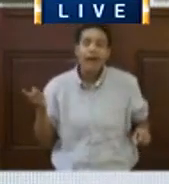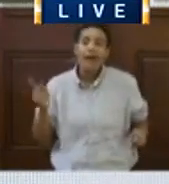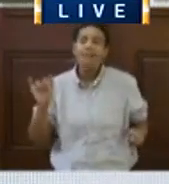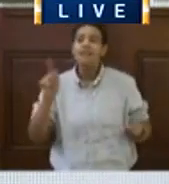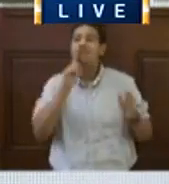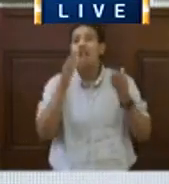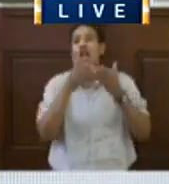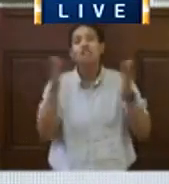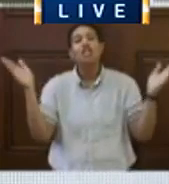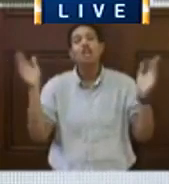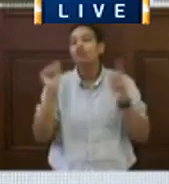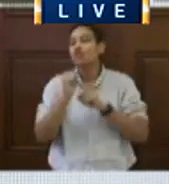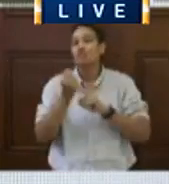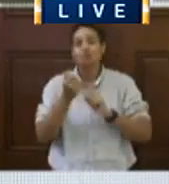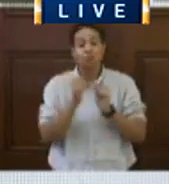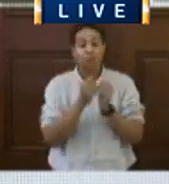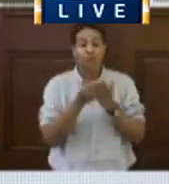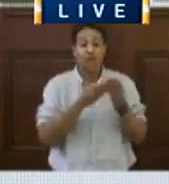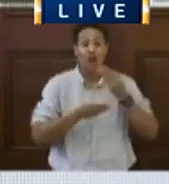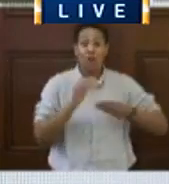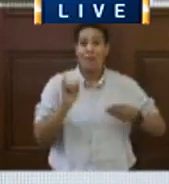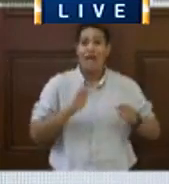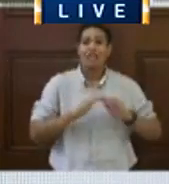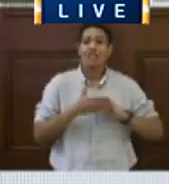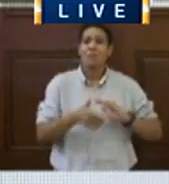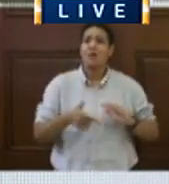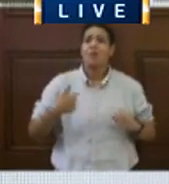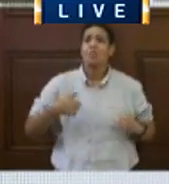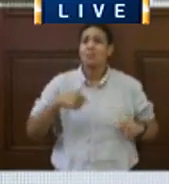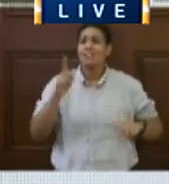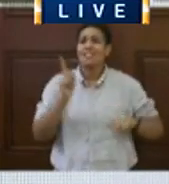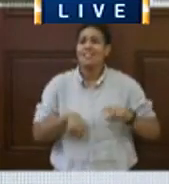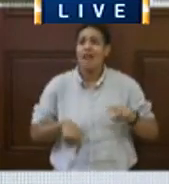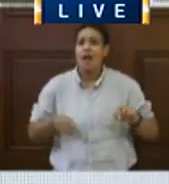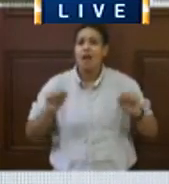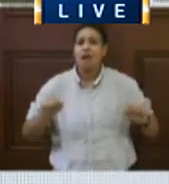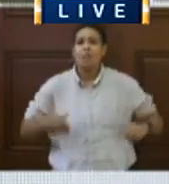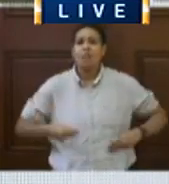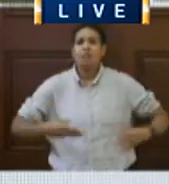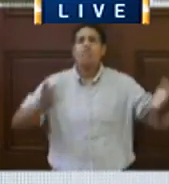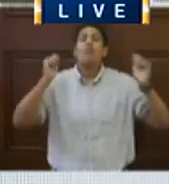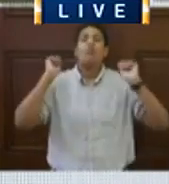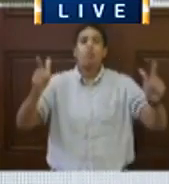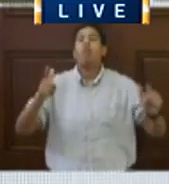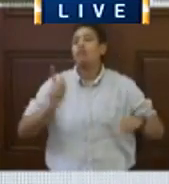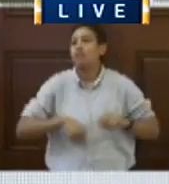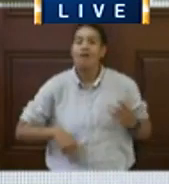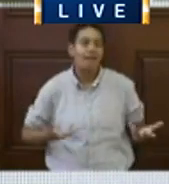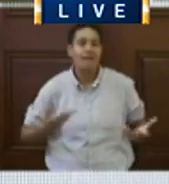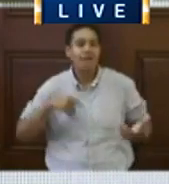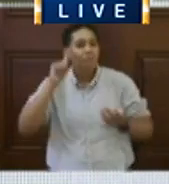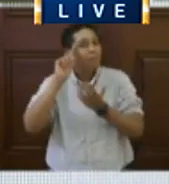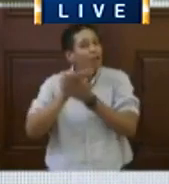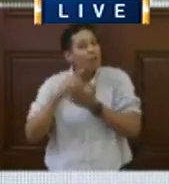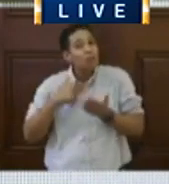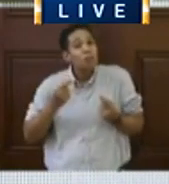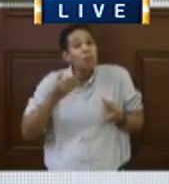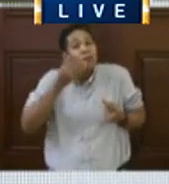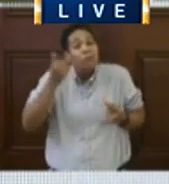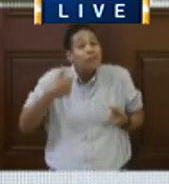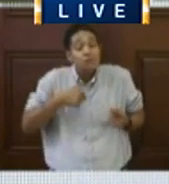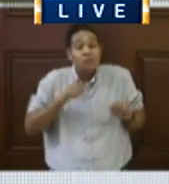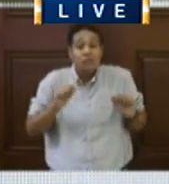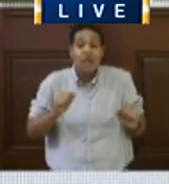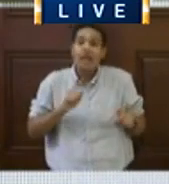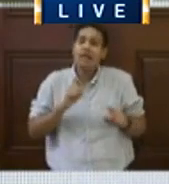situation with an economy like ours where we would not be able to. But I believe that we have done as best as we can. Suggestions keep coming